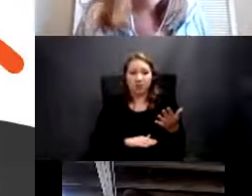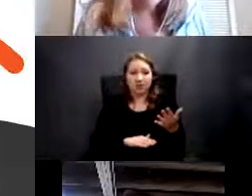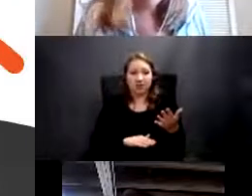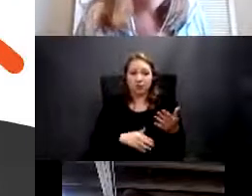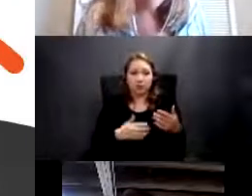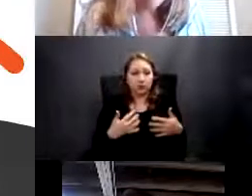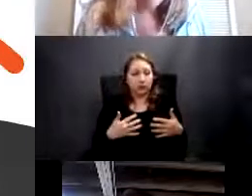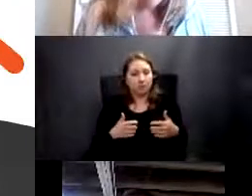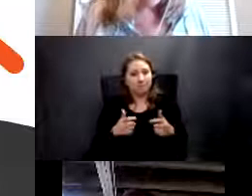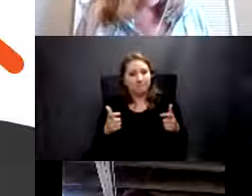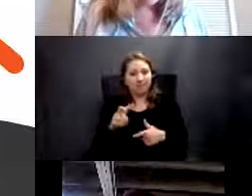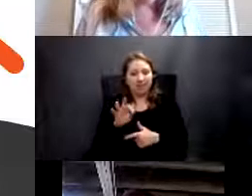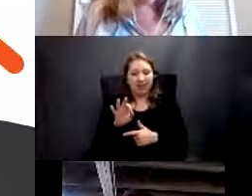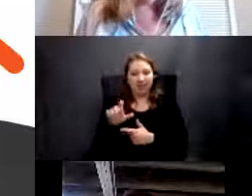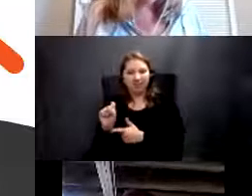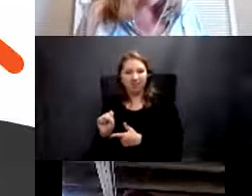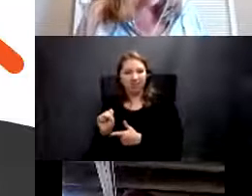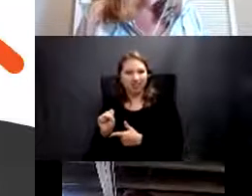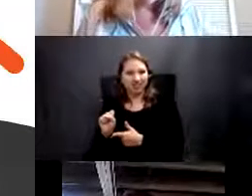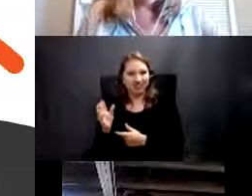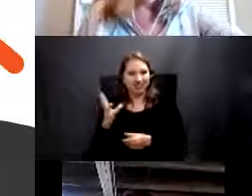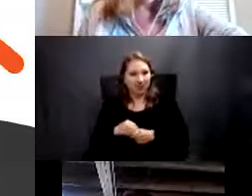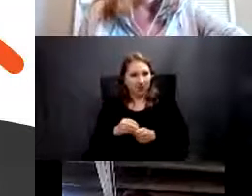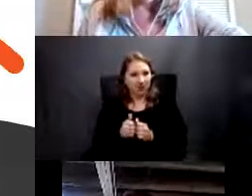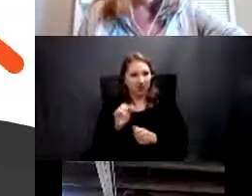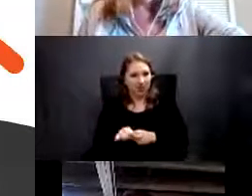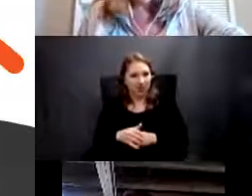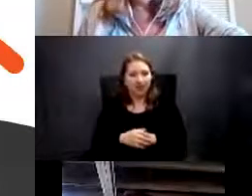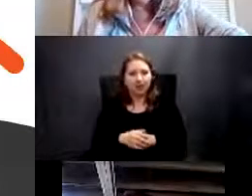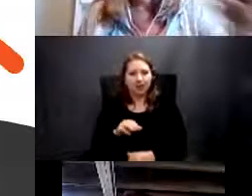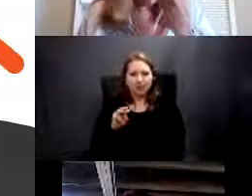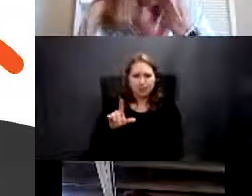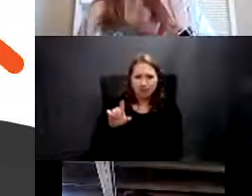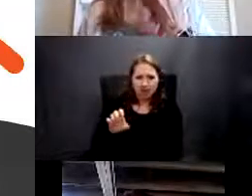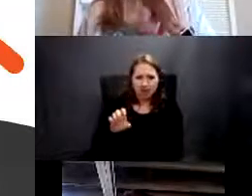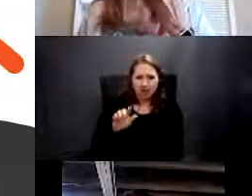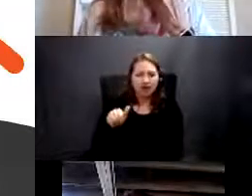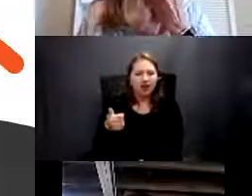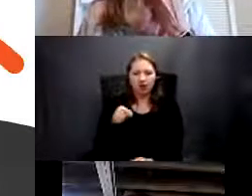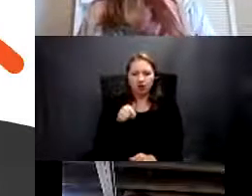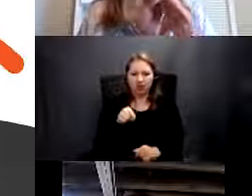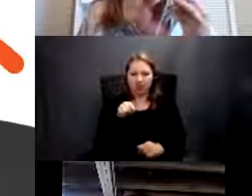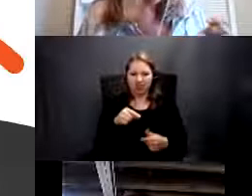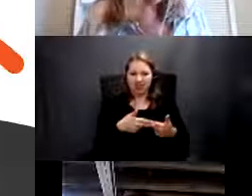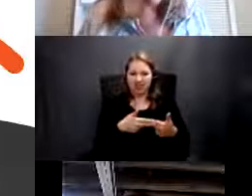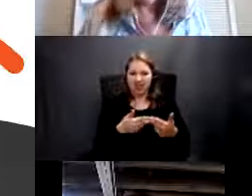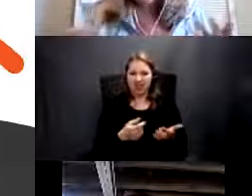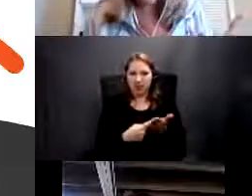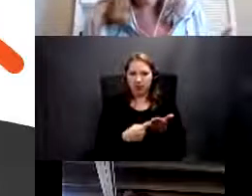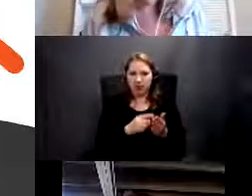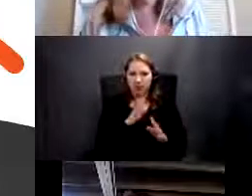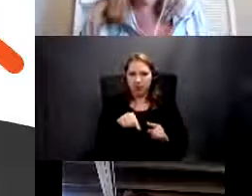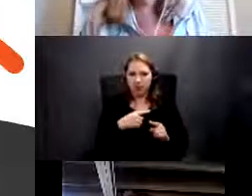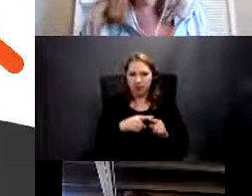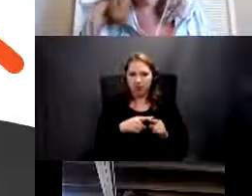feels attached to that. Michelle, is there anything else on this slide that we want to touch on? I mean, I